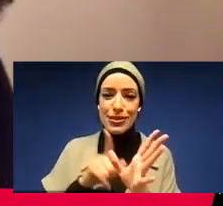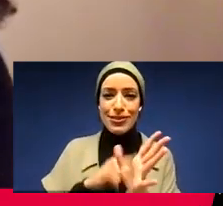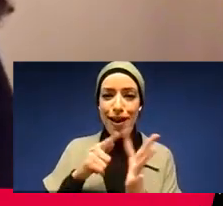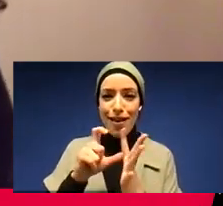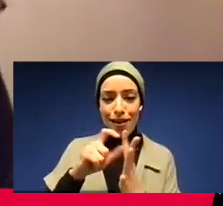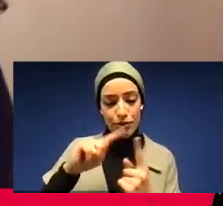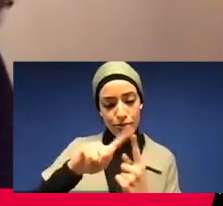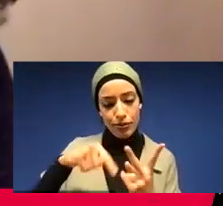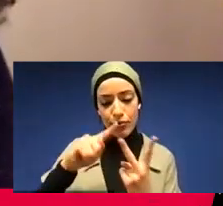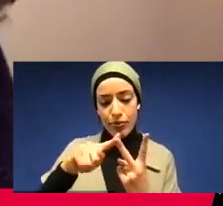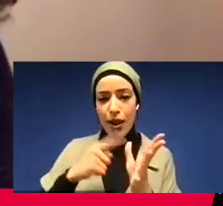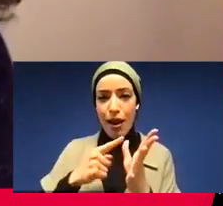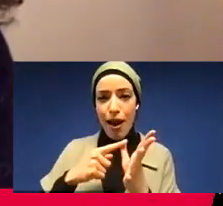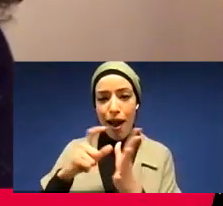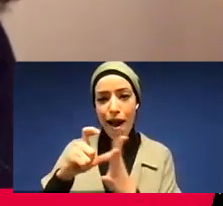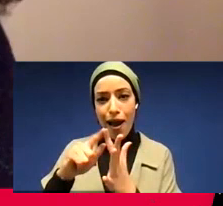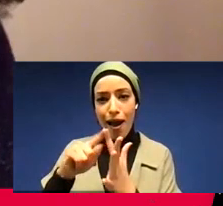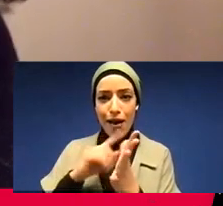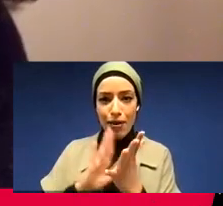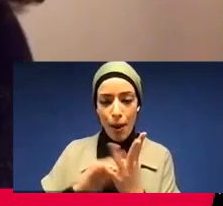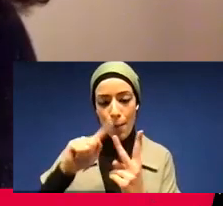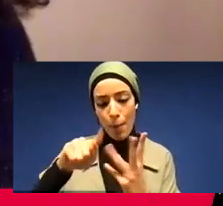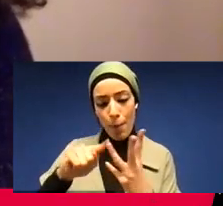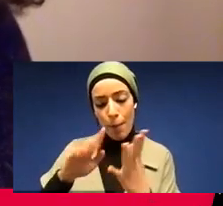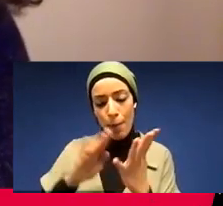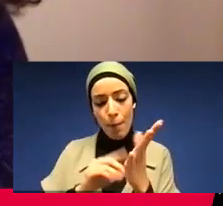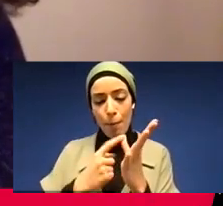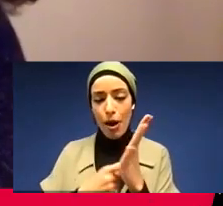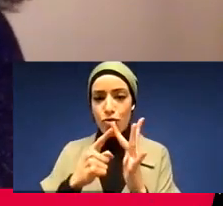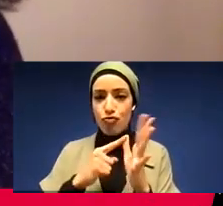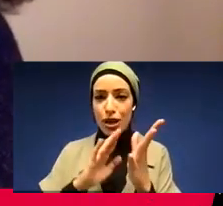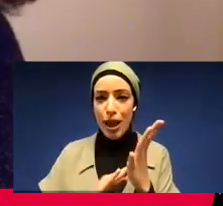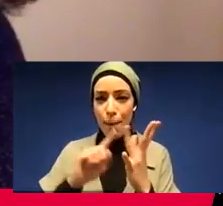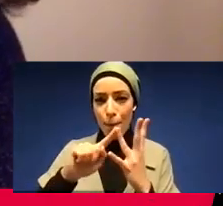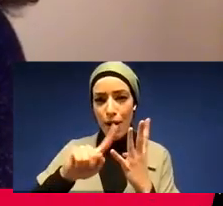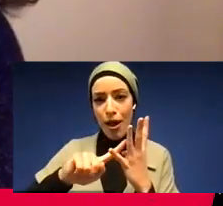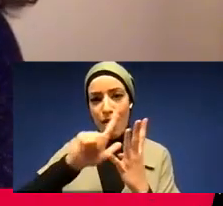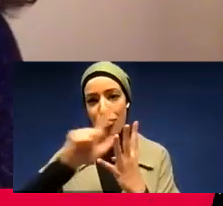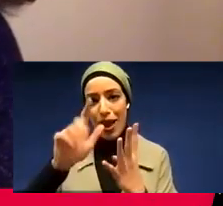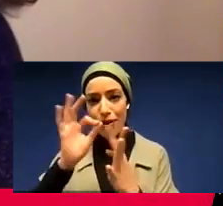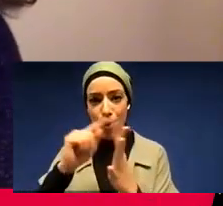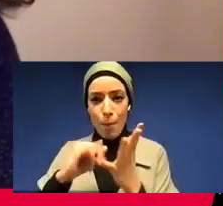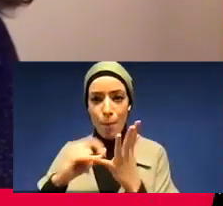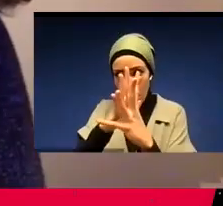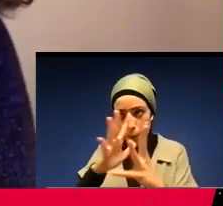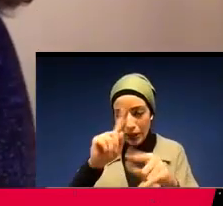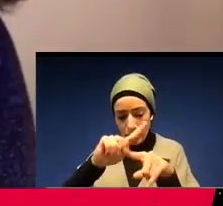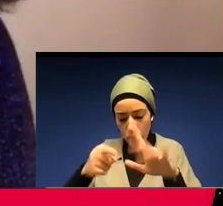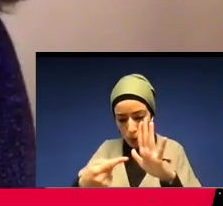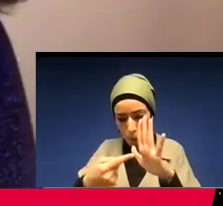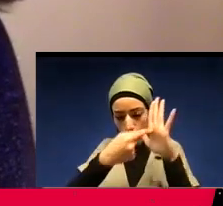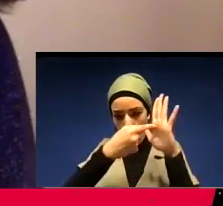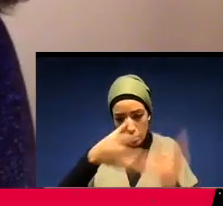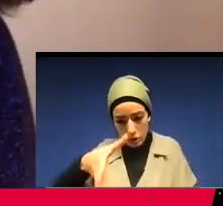then Mariam and then Pascal. But from your perspective, right, what is the biggest